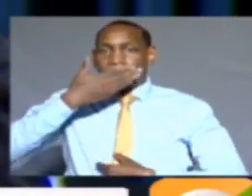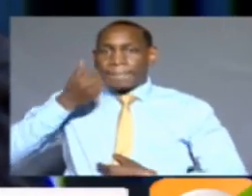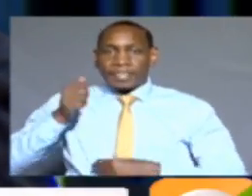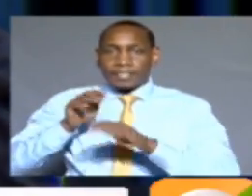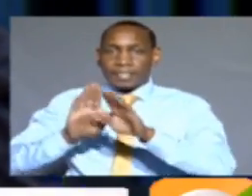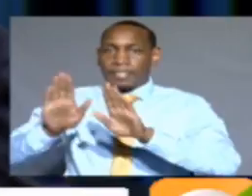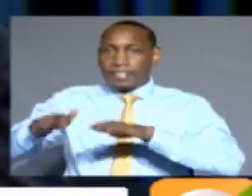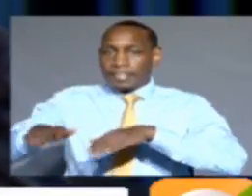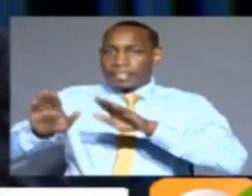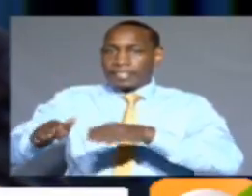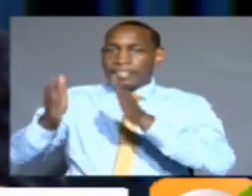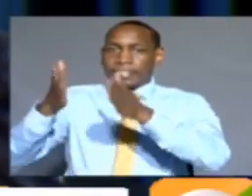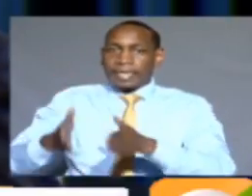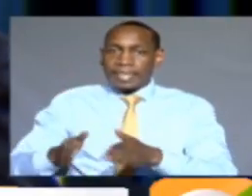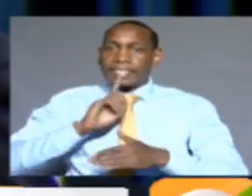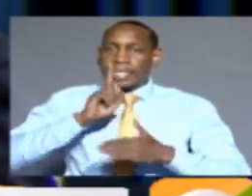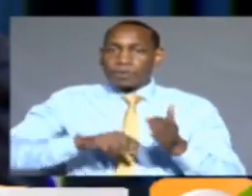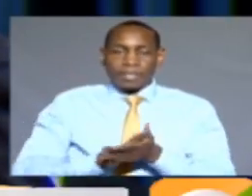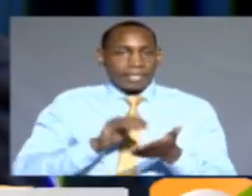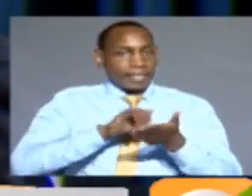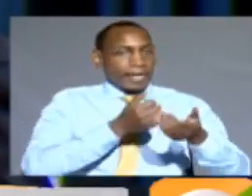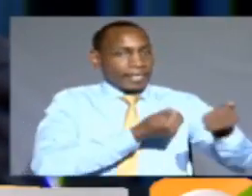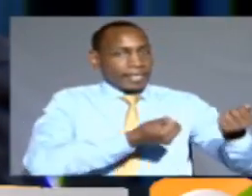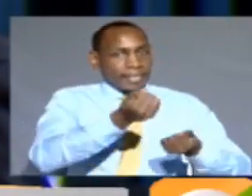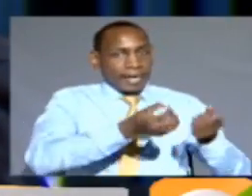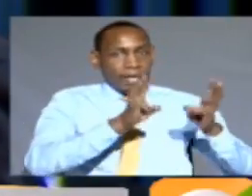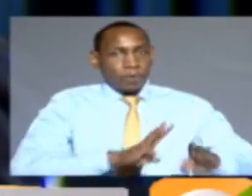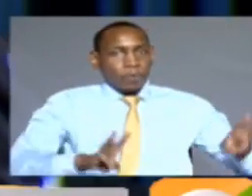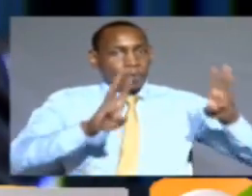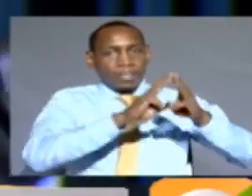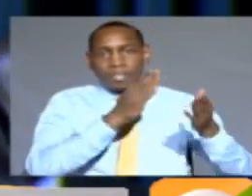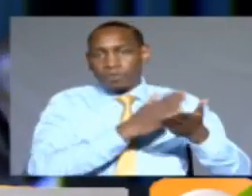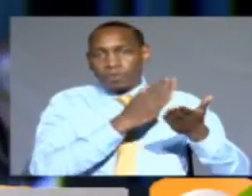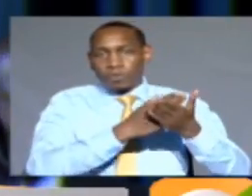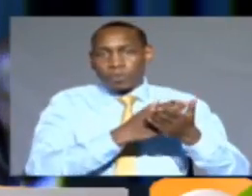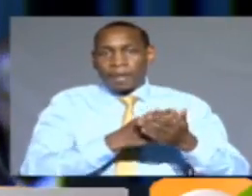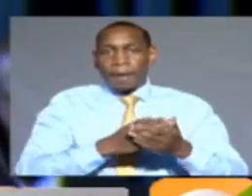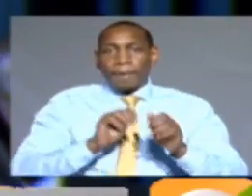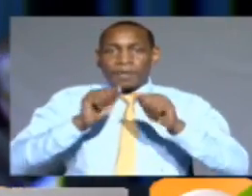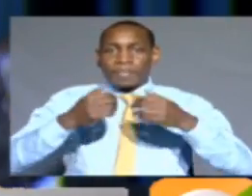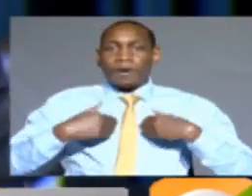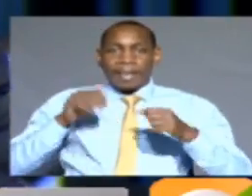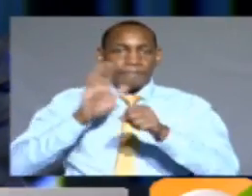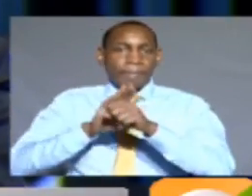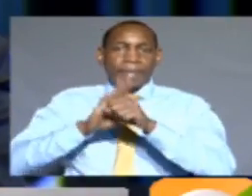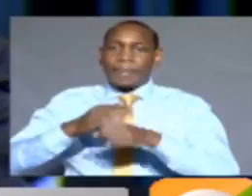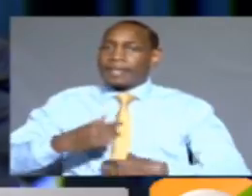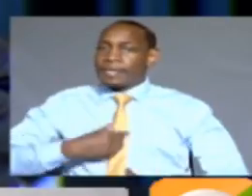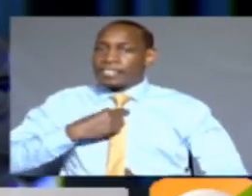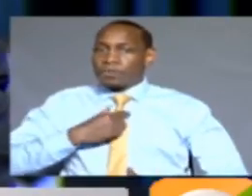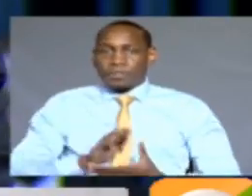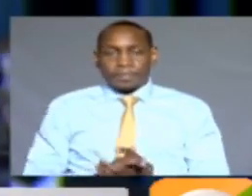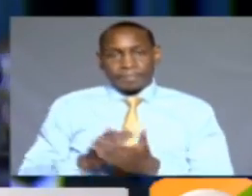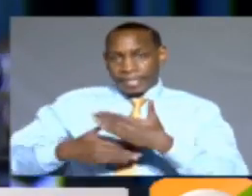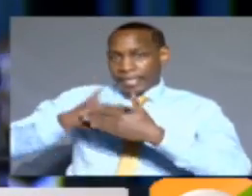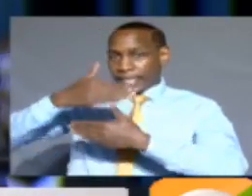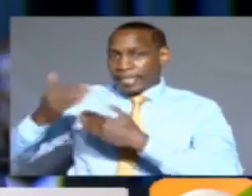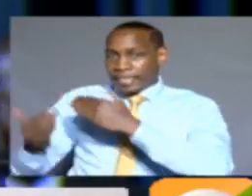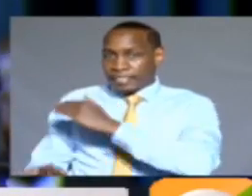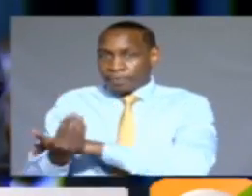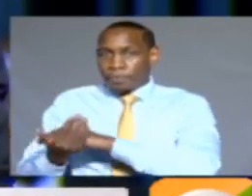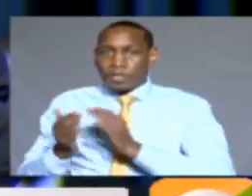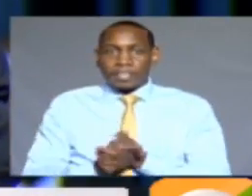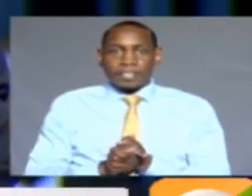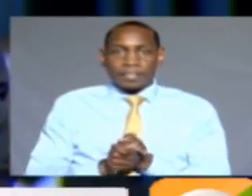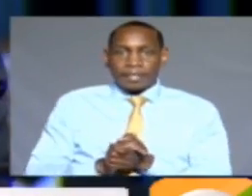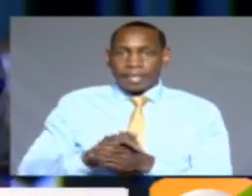tailor, quipping that the car was worth an awful lot of suits. The next morning in his humor,